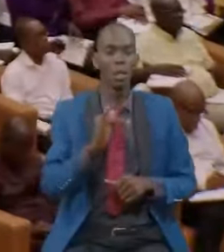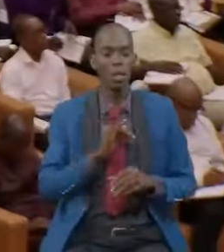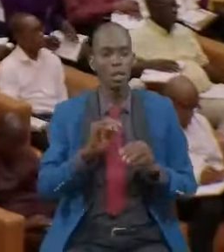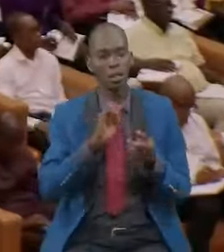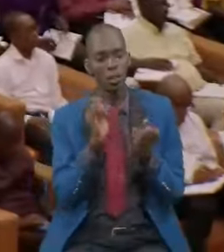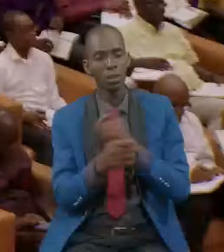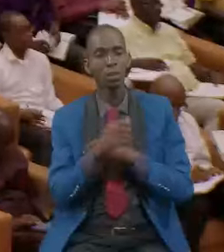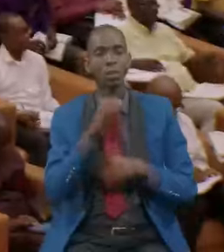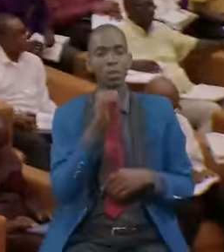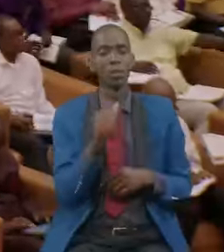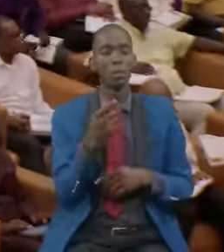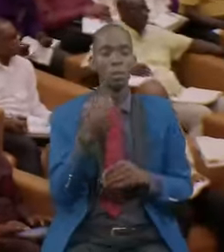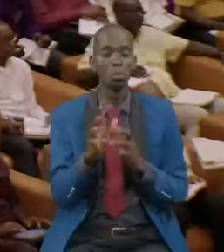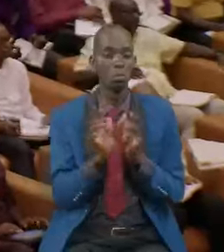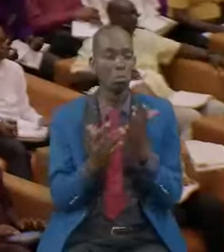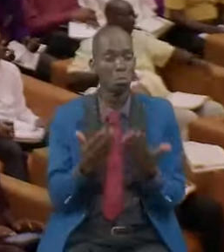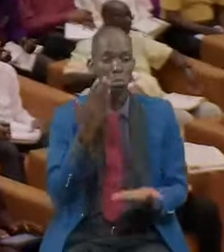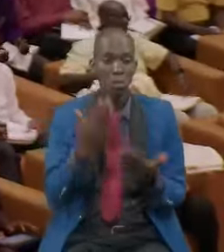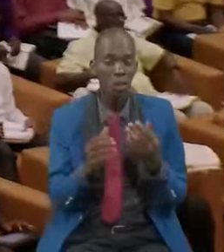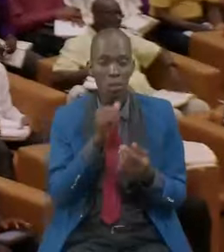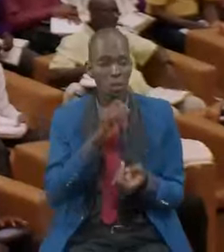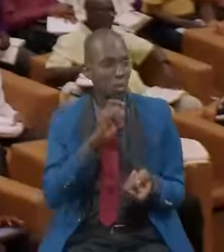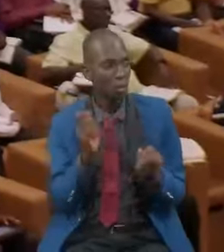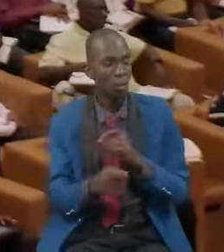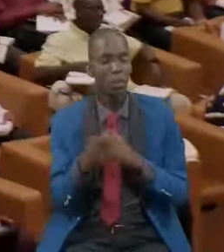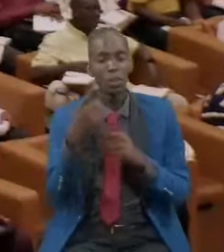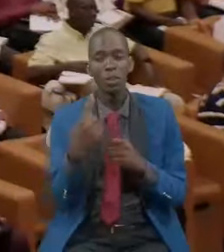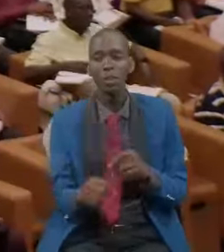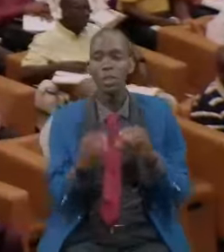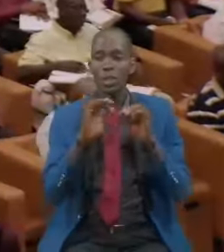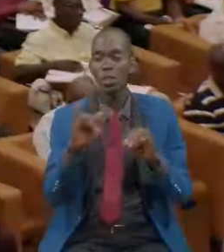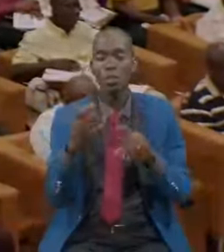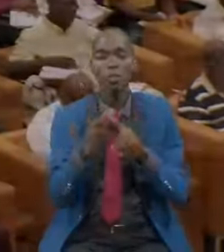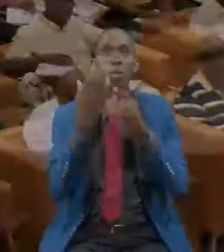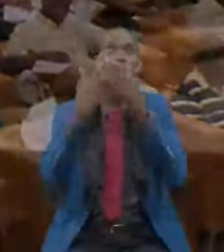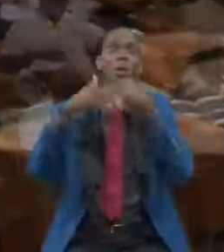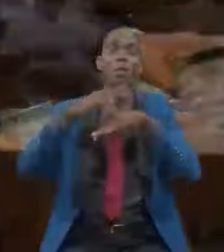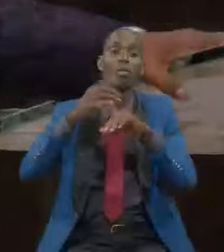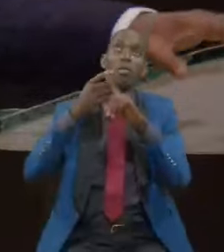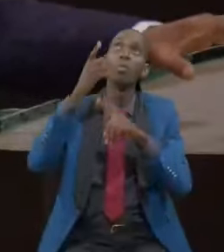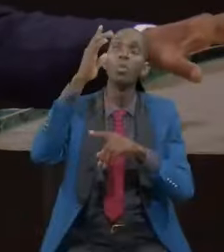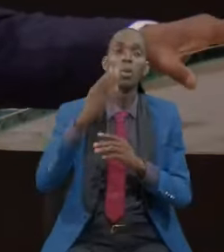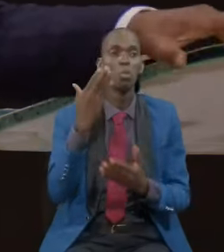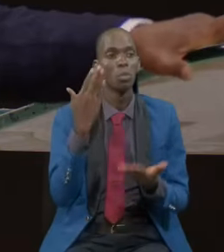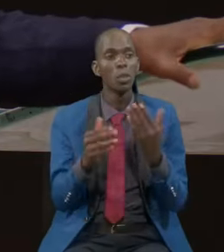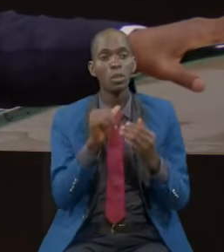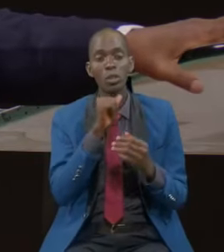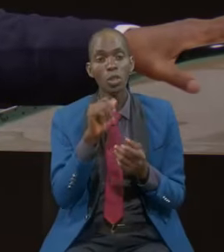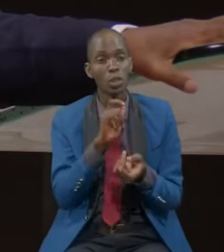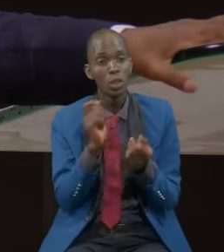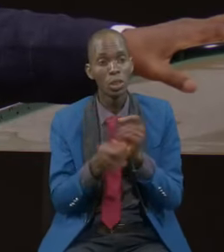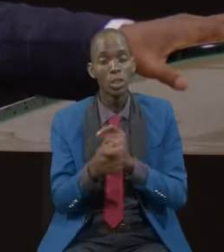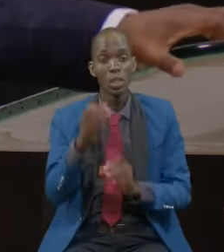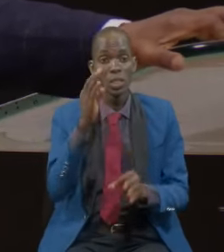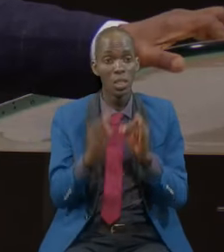The scriptures do not change. The message from heaven, from God, does not change. If this